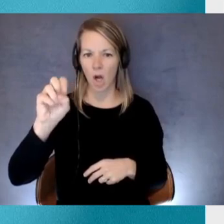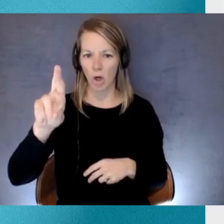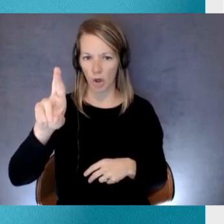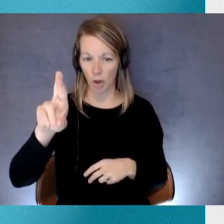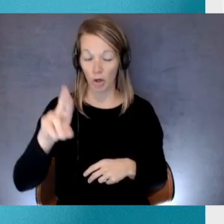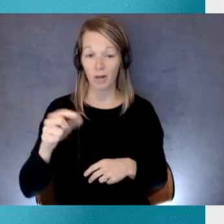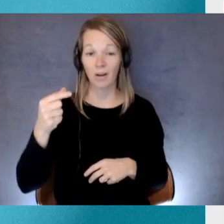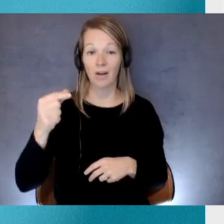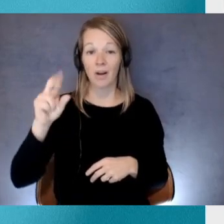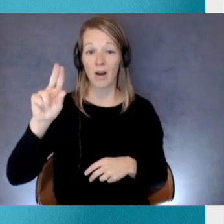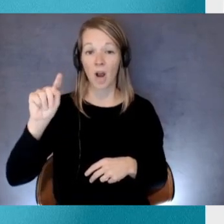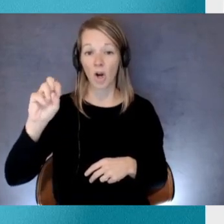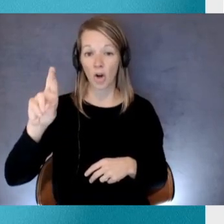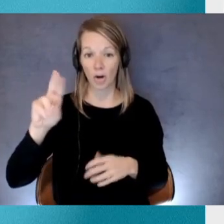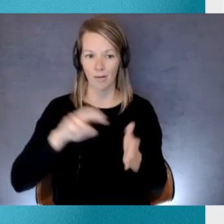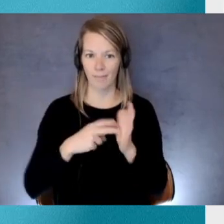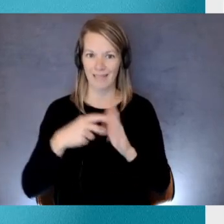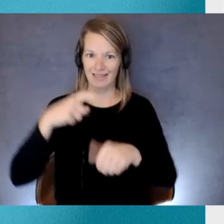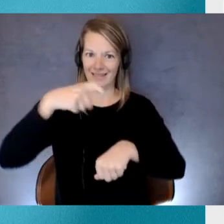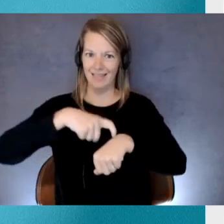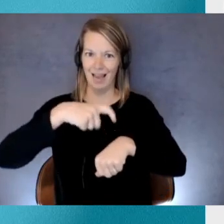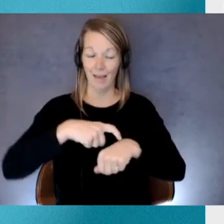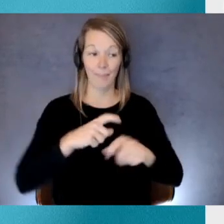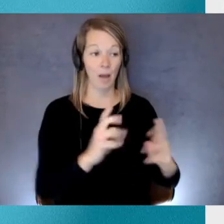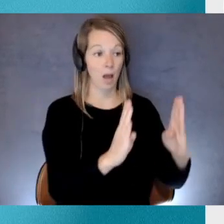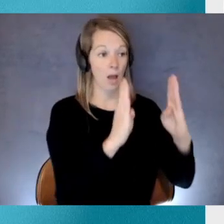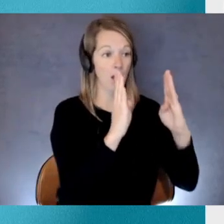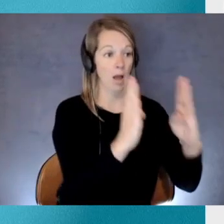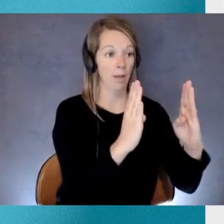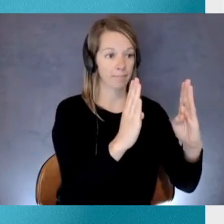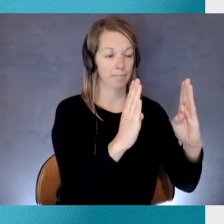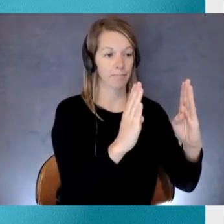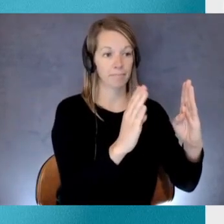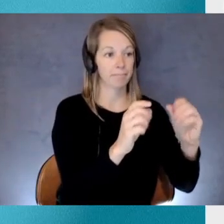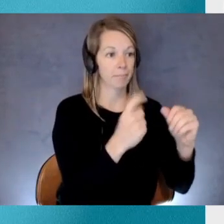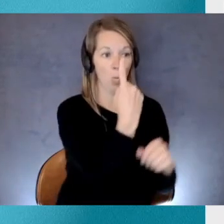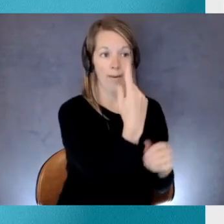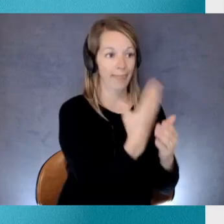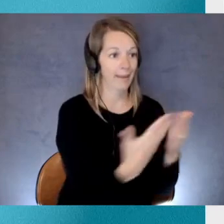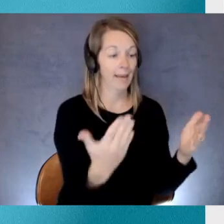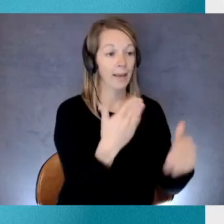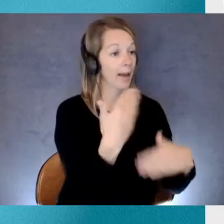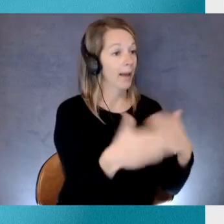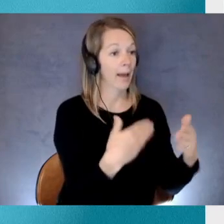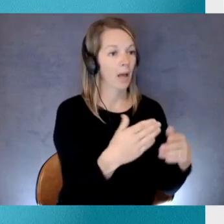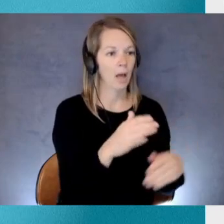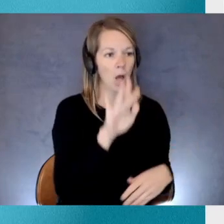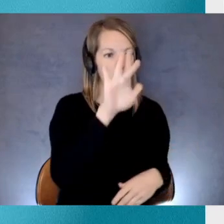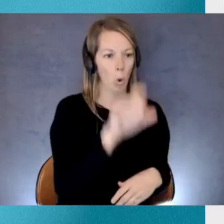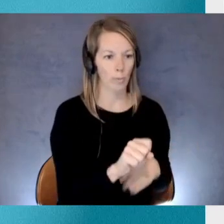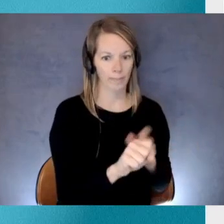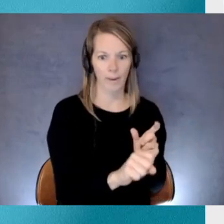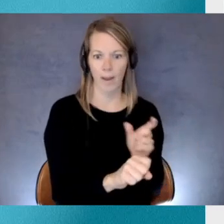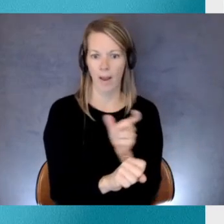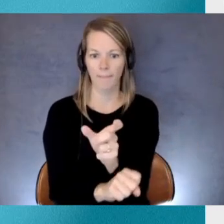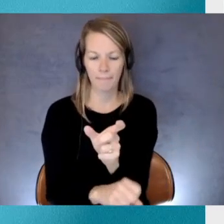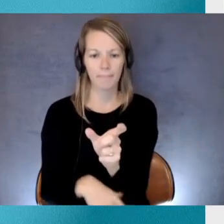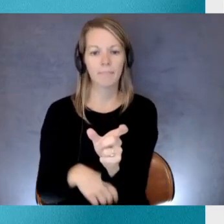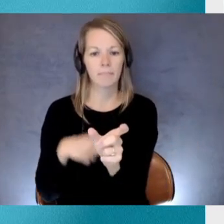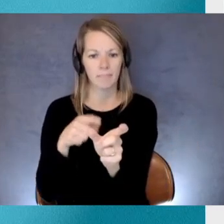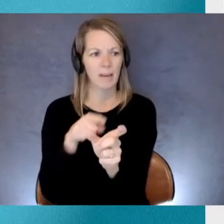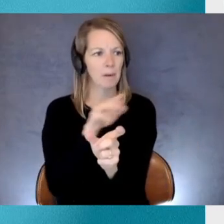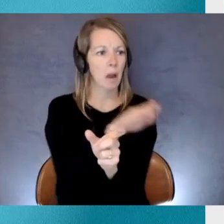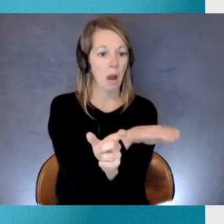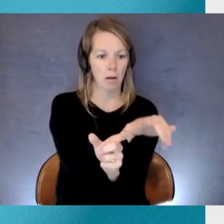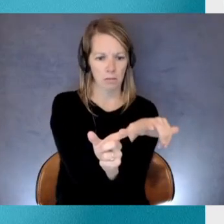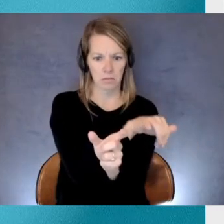gutter implies time. So you start with a static image, single thing, and as soon as you put one next to it that sort of maybe mirrors it or seems